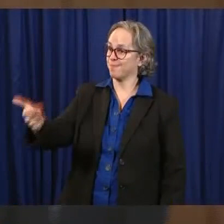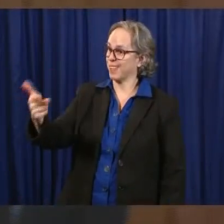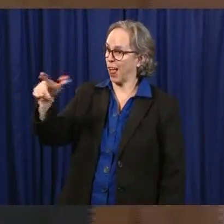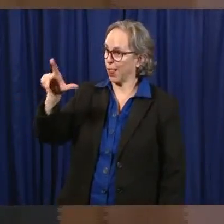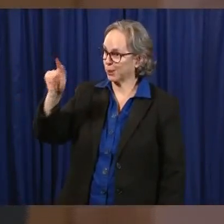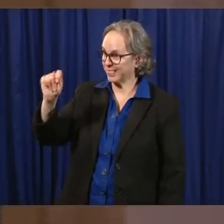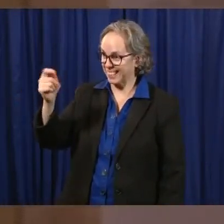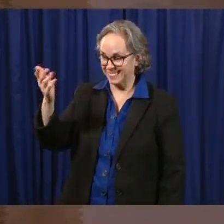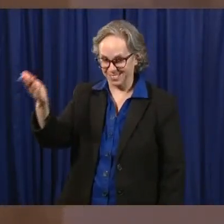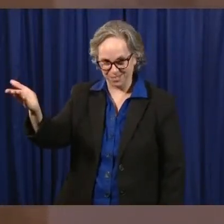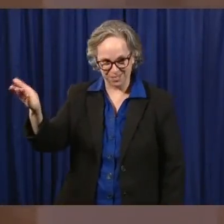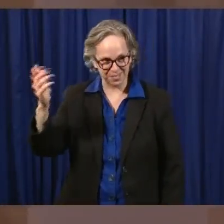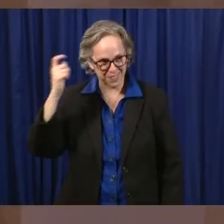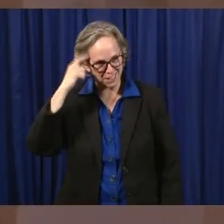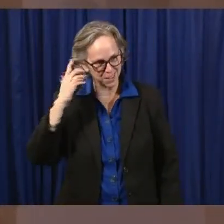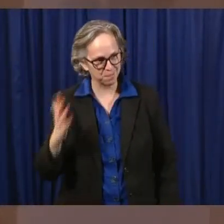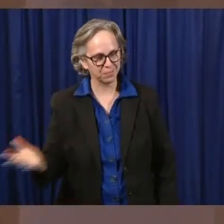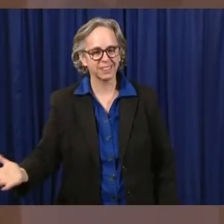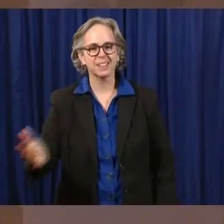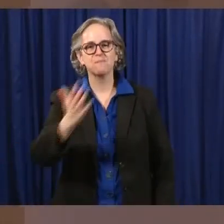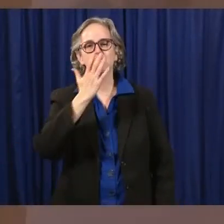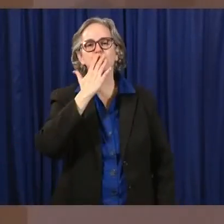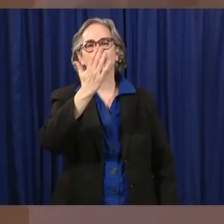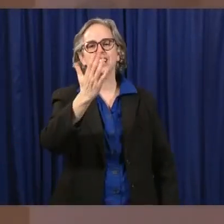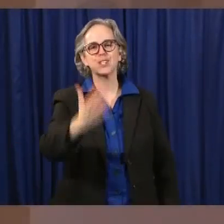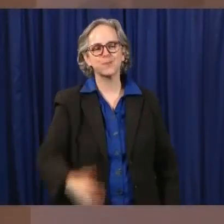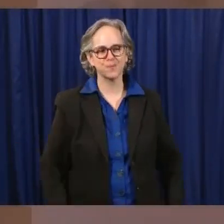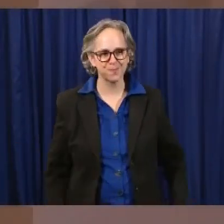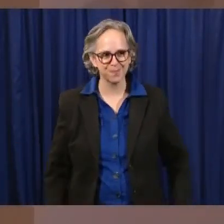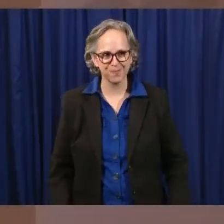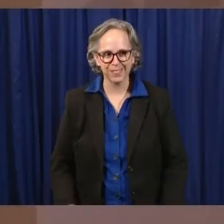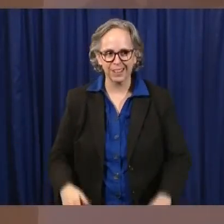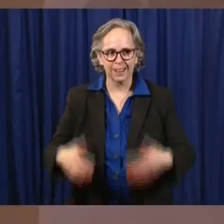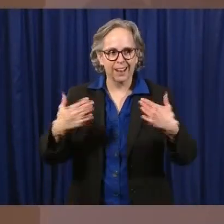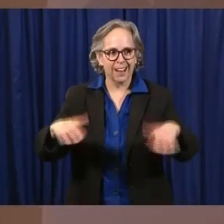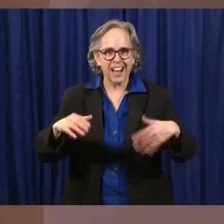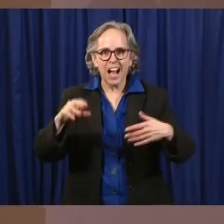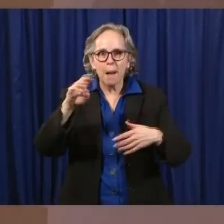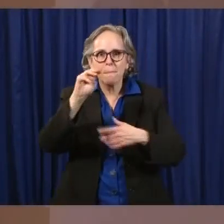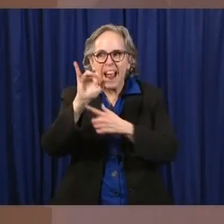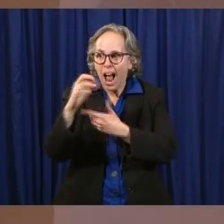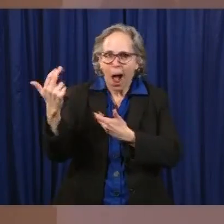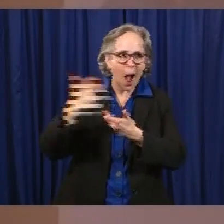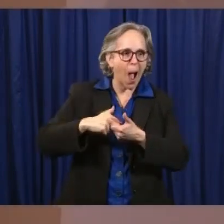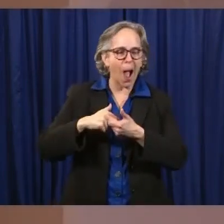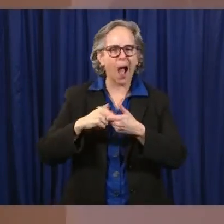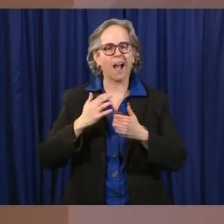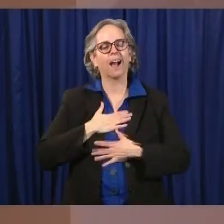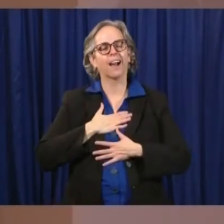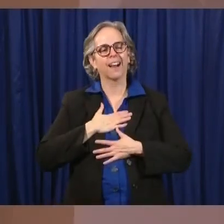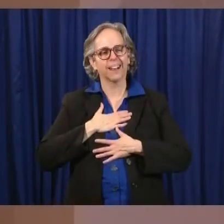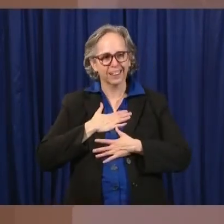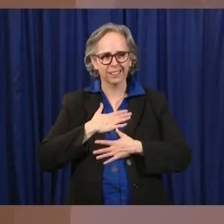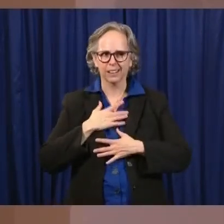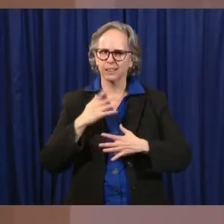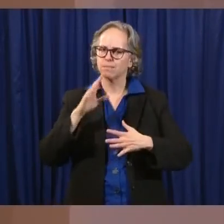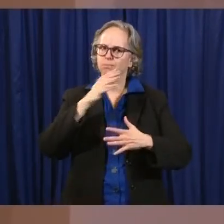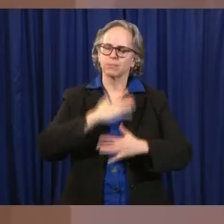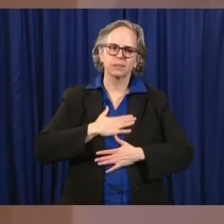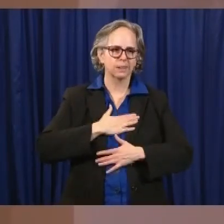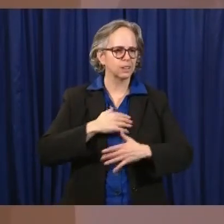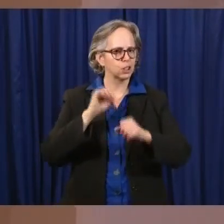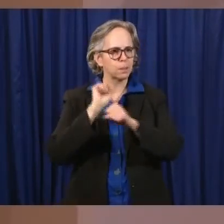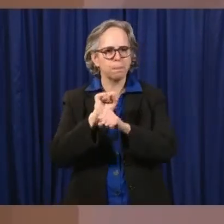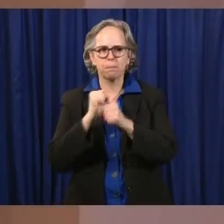Thank you very much, Governor, and it's great to have the mayor with us. We really appreciate the support that we've had from all the local officials